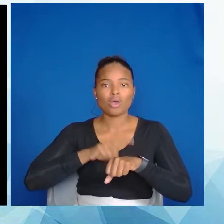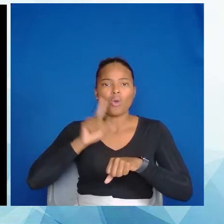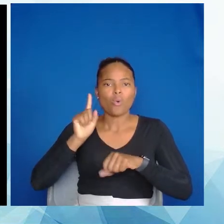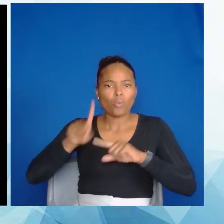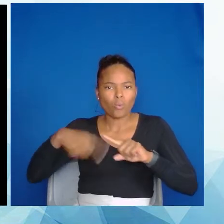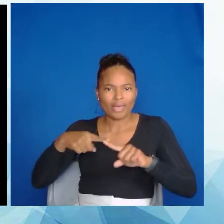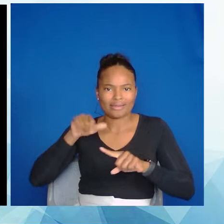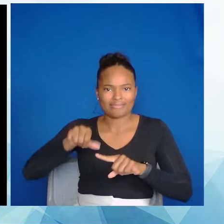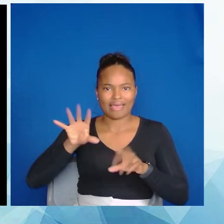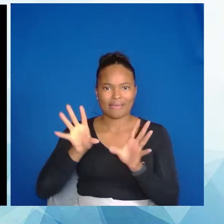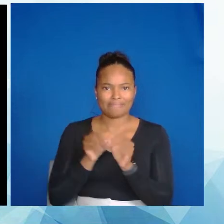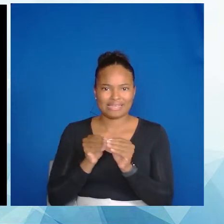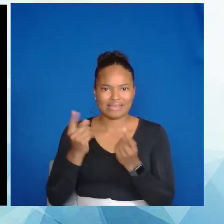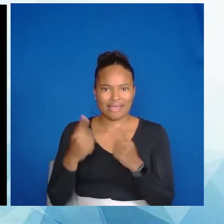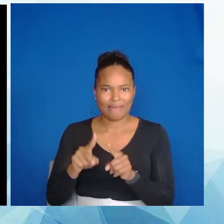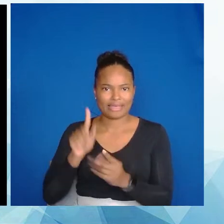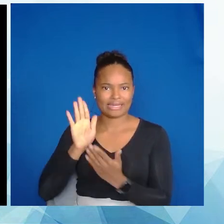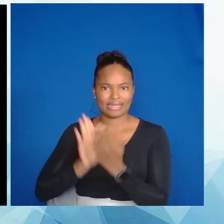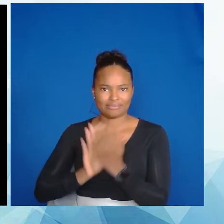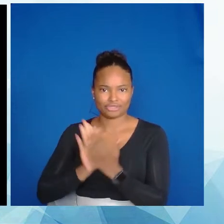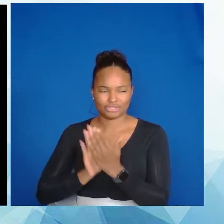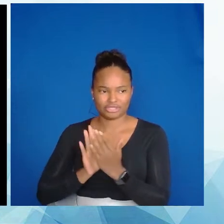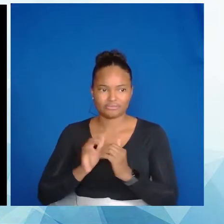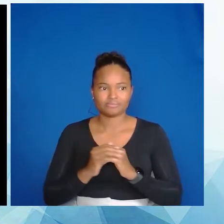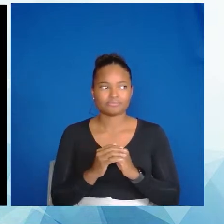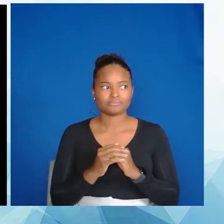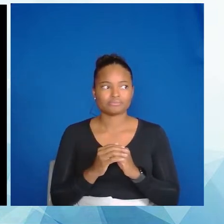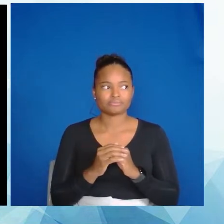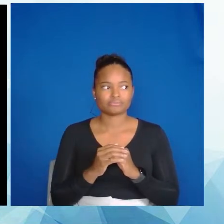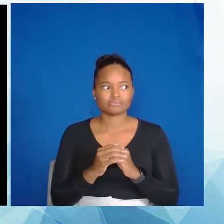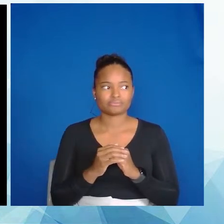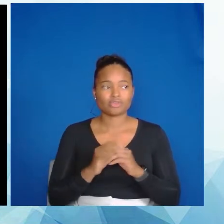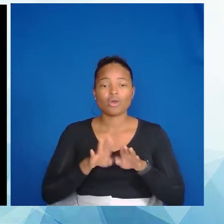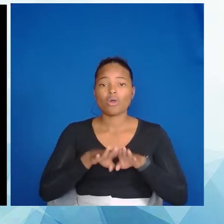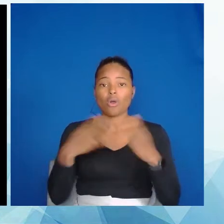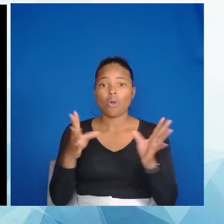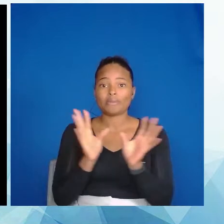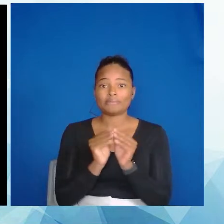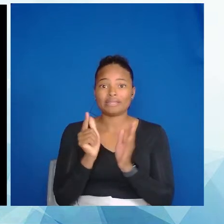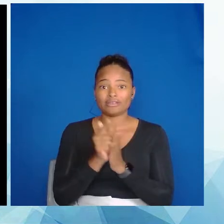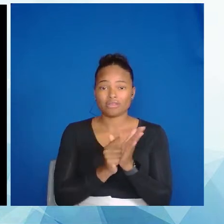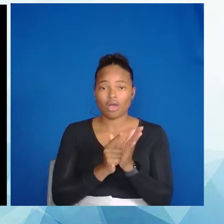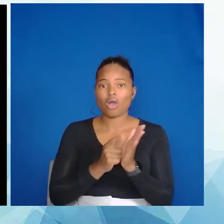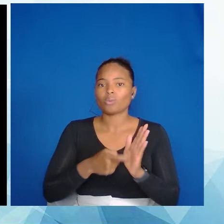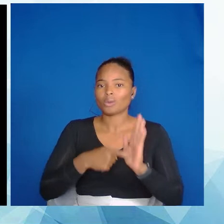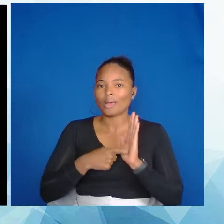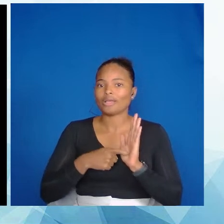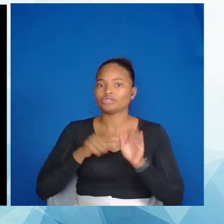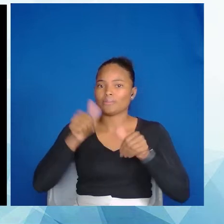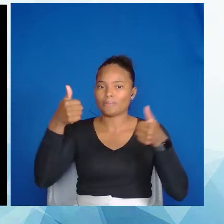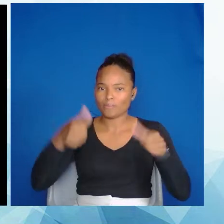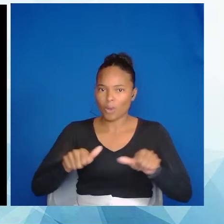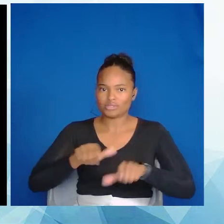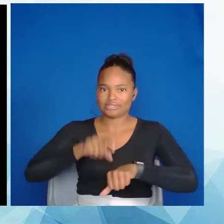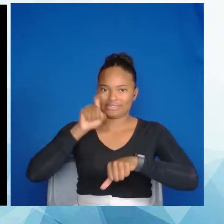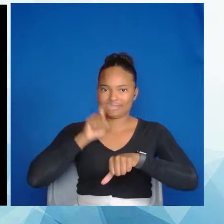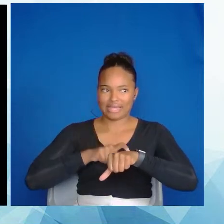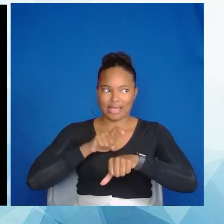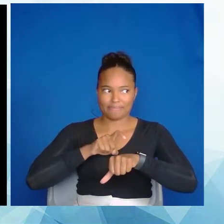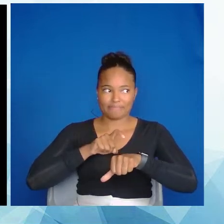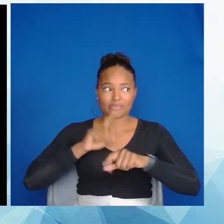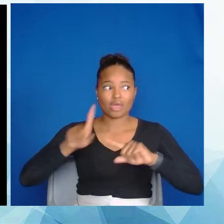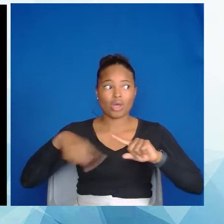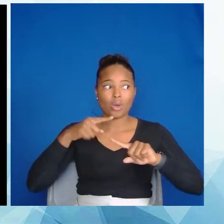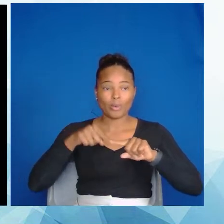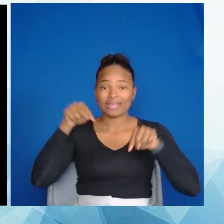public, in person, the open meeting law now requires you post the time that this building